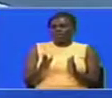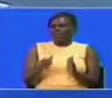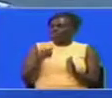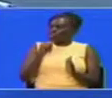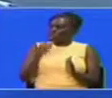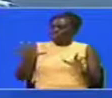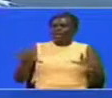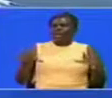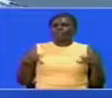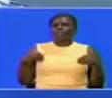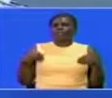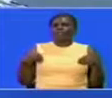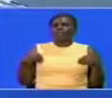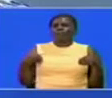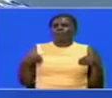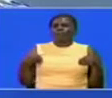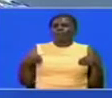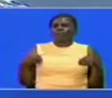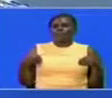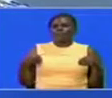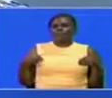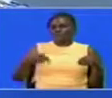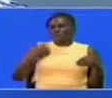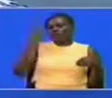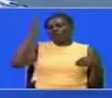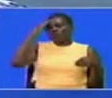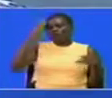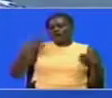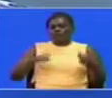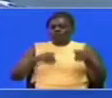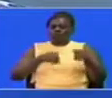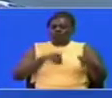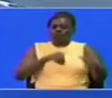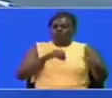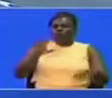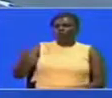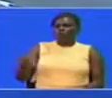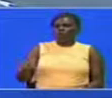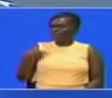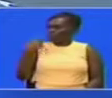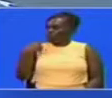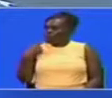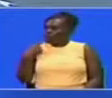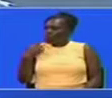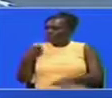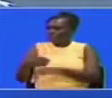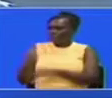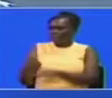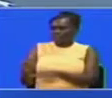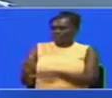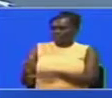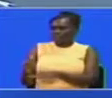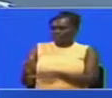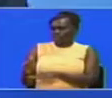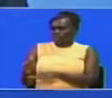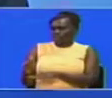entertain that, because if you want to get cattle that has been stolen, we know how to trace the market, isn't it? But who is selling? How would you, I mean, you expect somebody